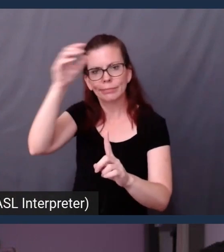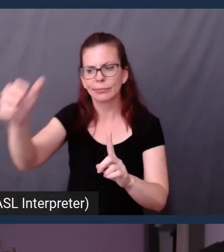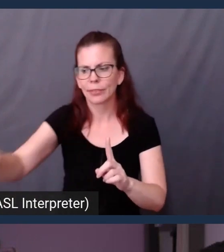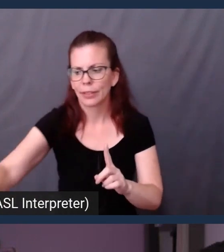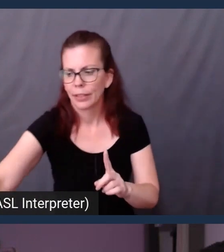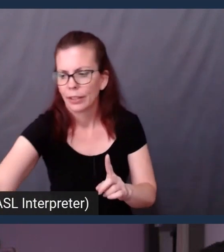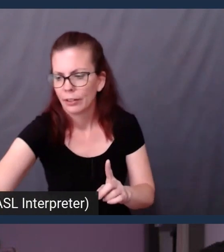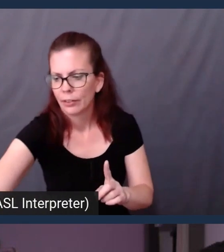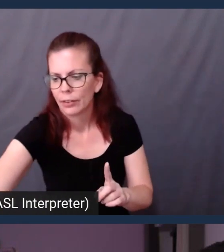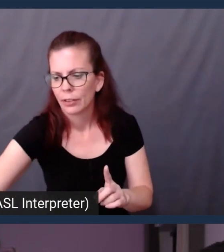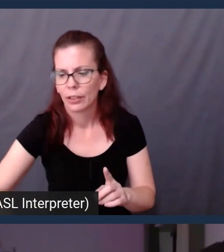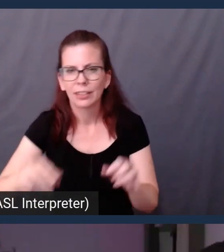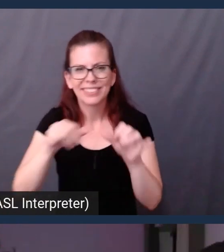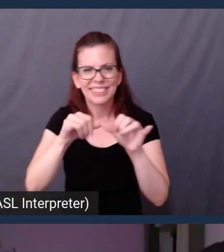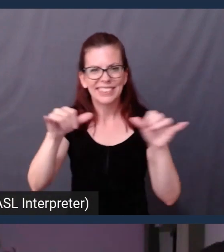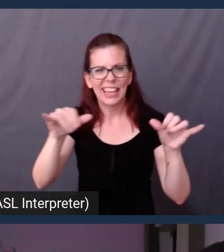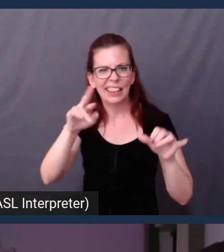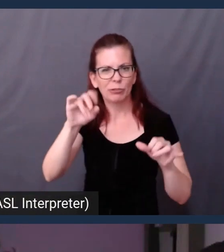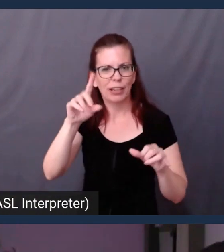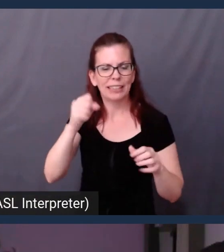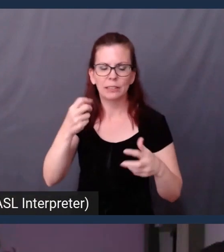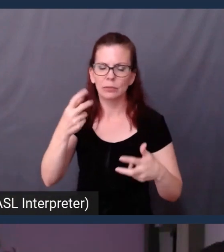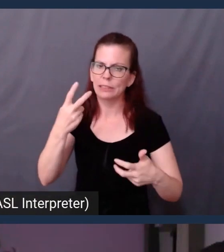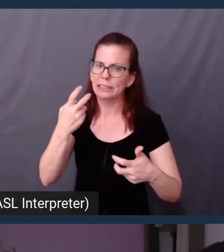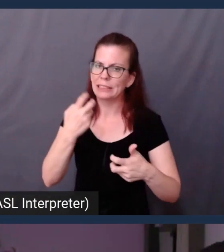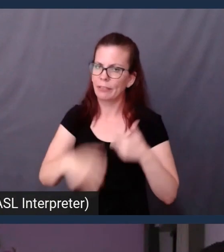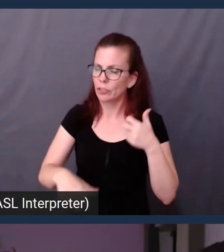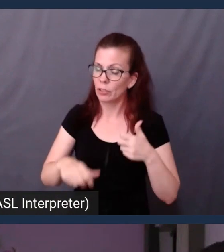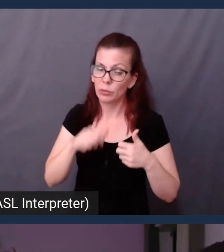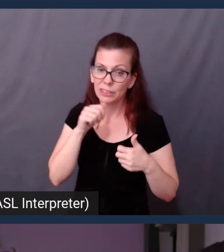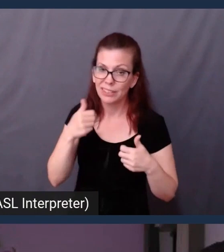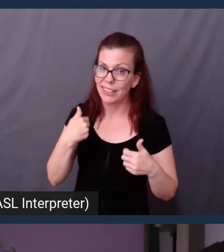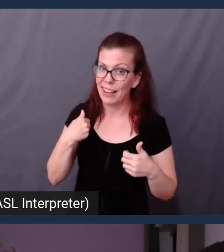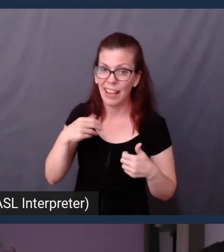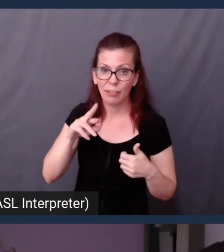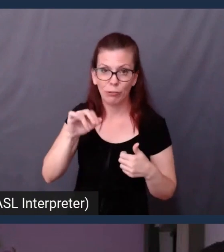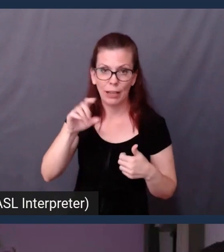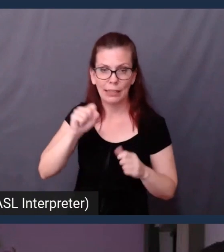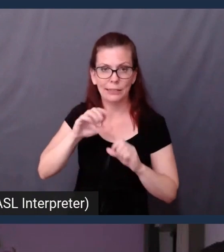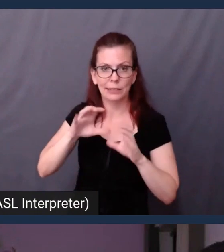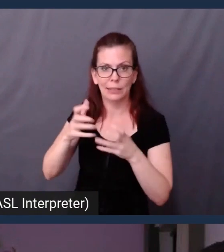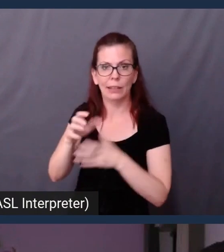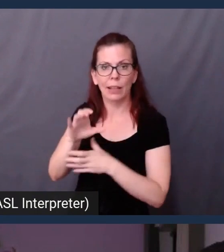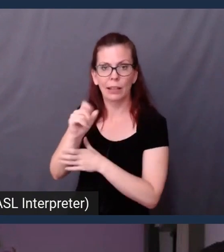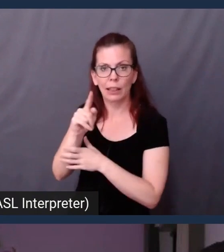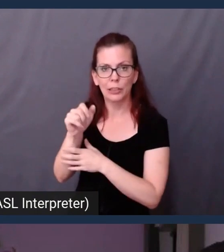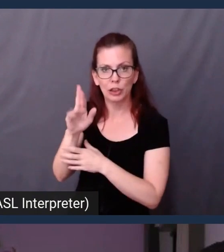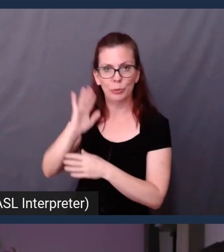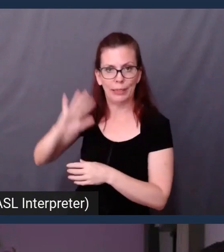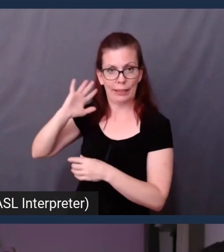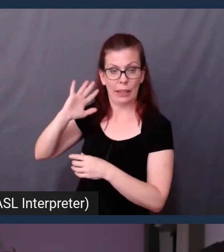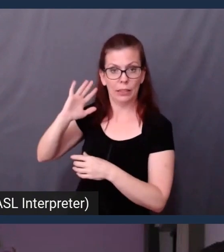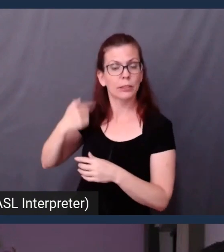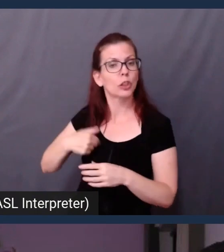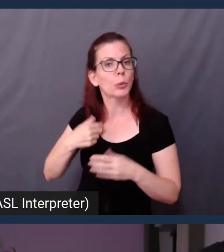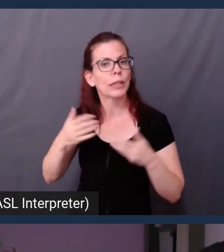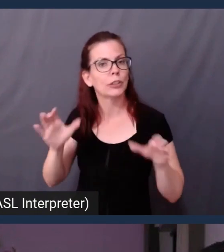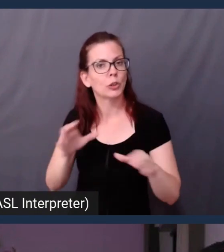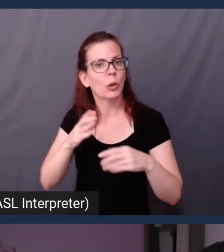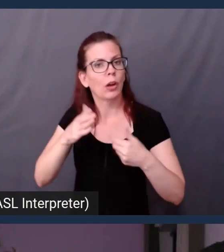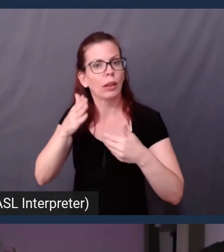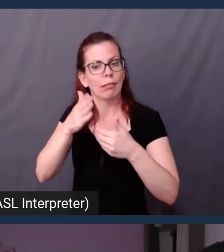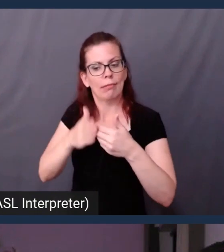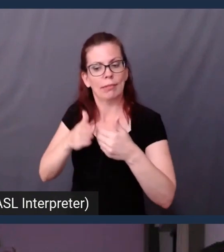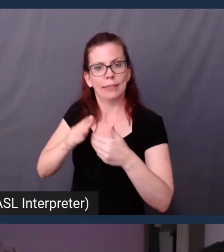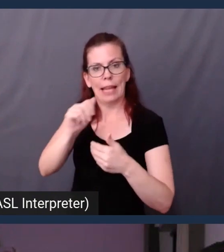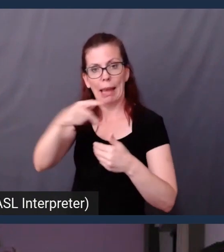difficult. Yeah. We didn't have Redis cluster back then. And so we actually did it in the application side. We